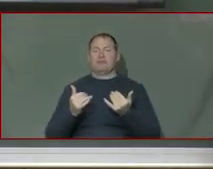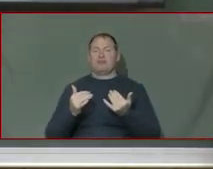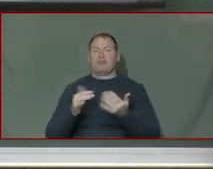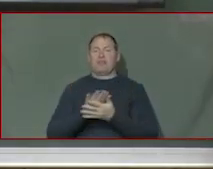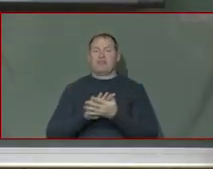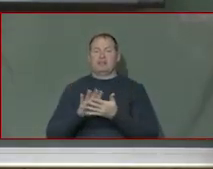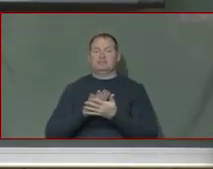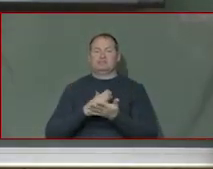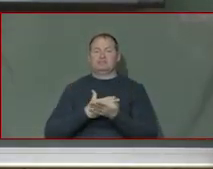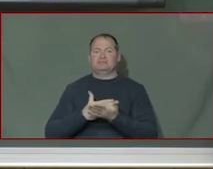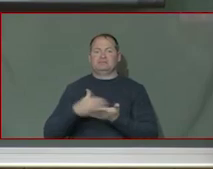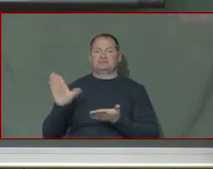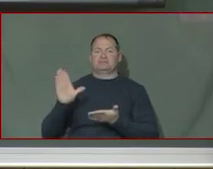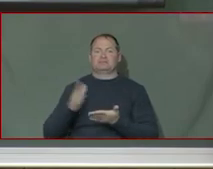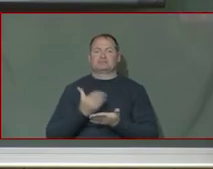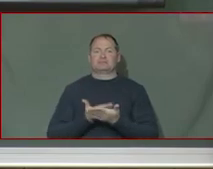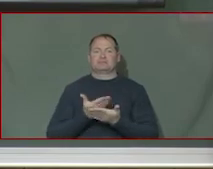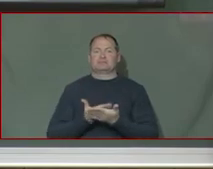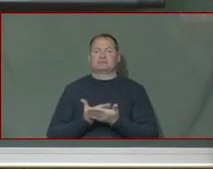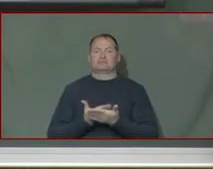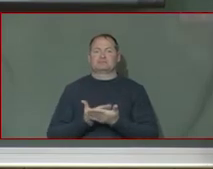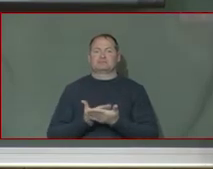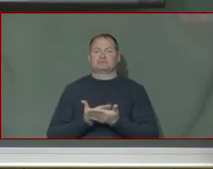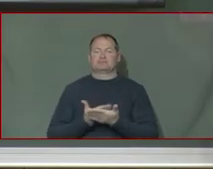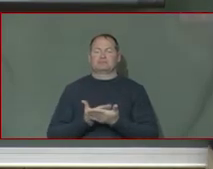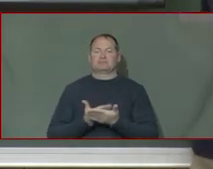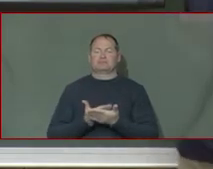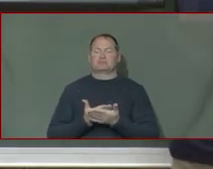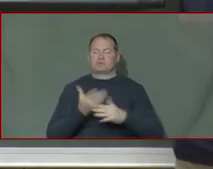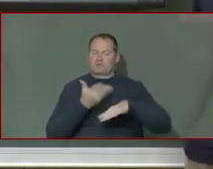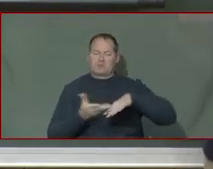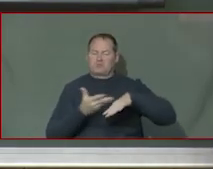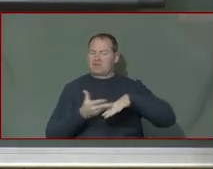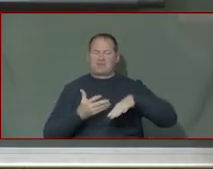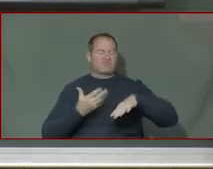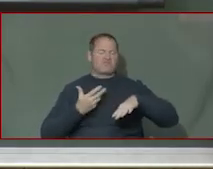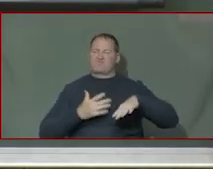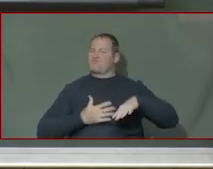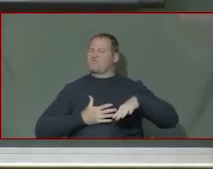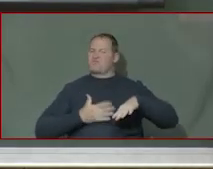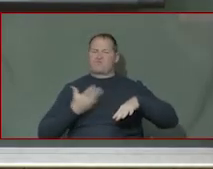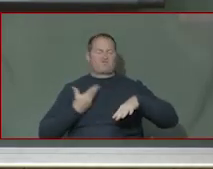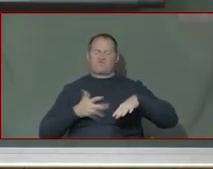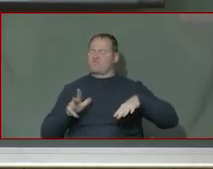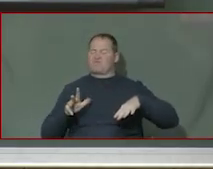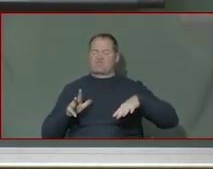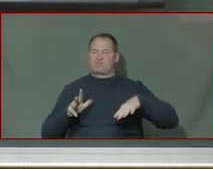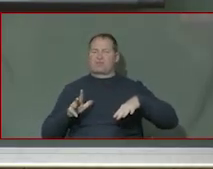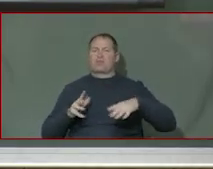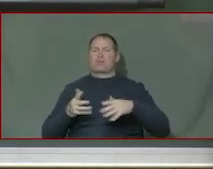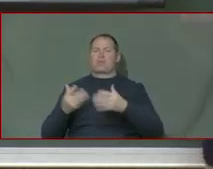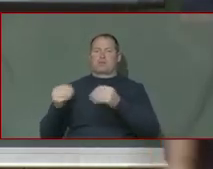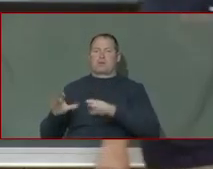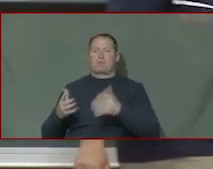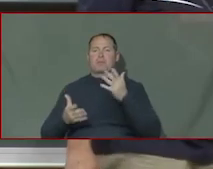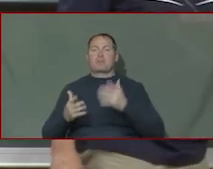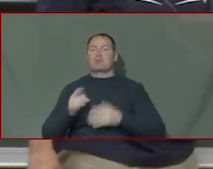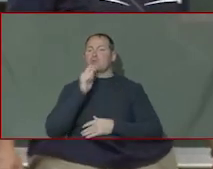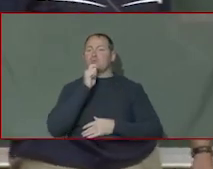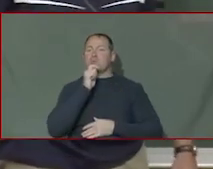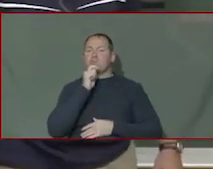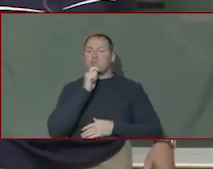rid of what it does not want. Let's say I've taken this morning too much vitamin